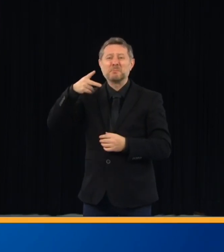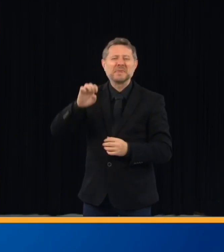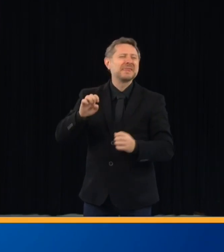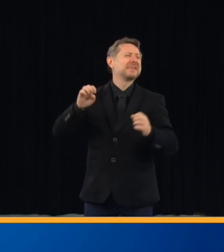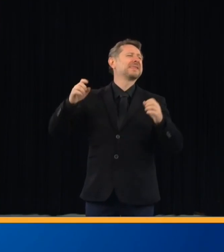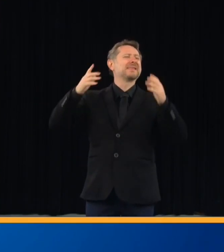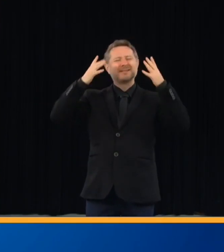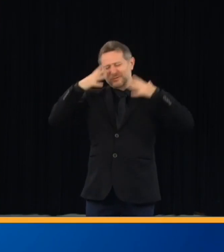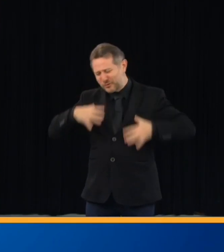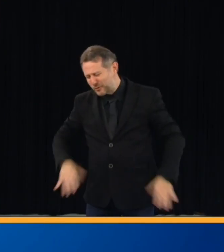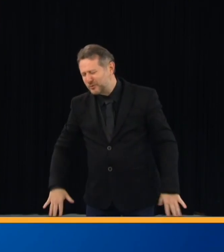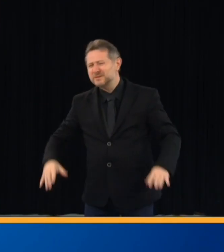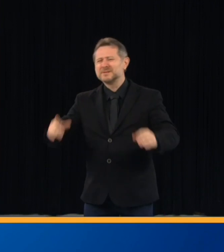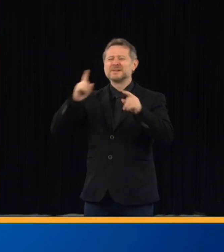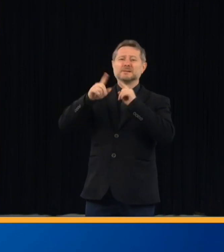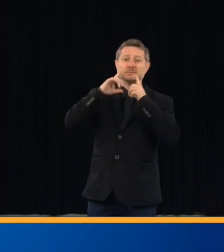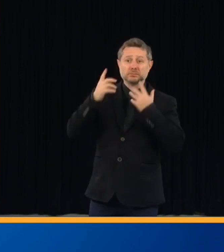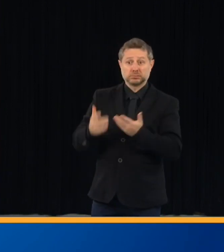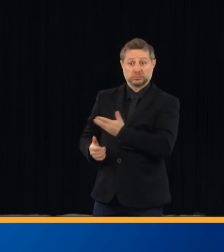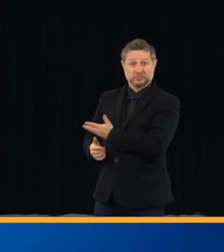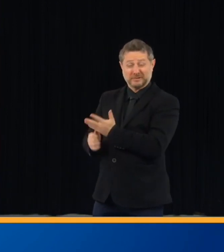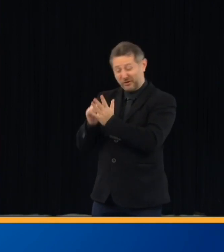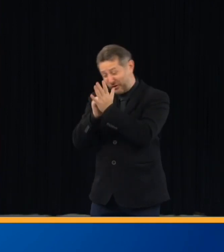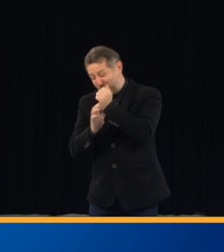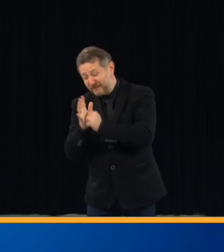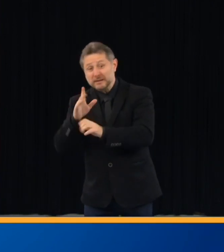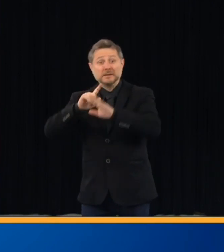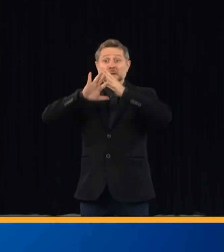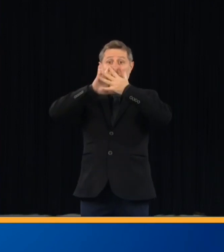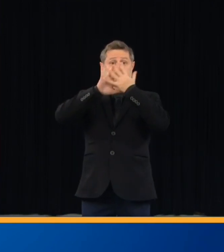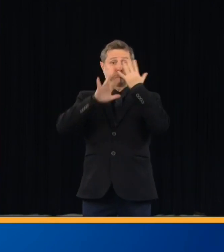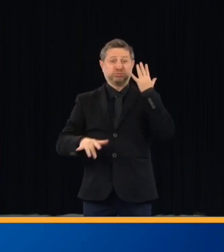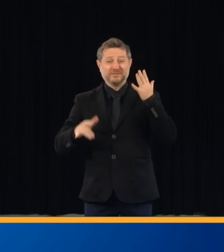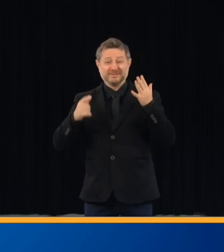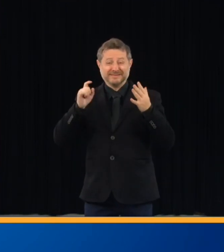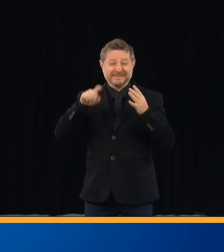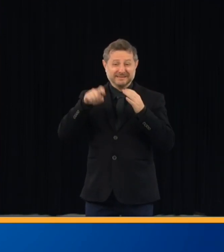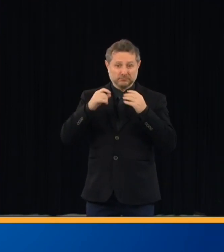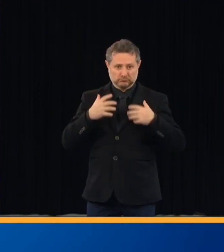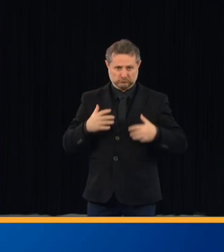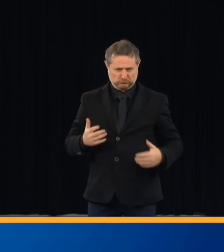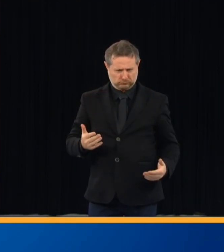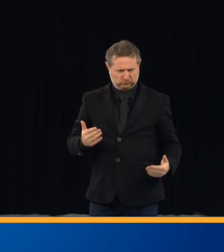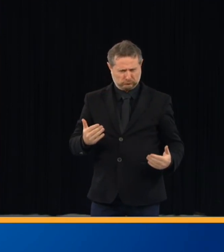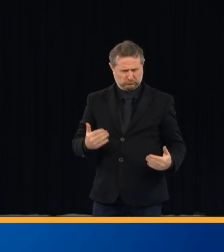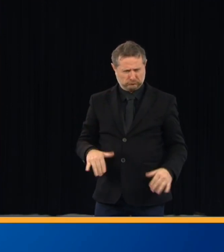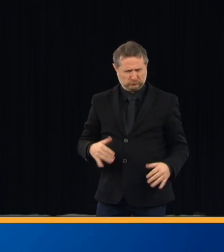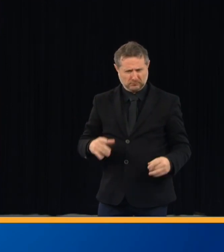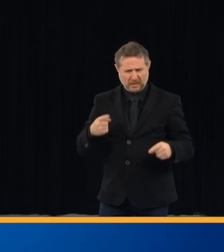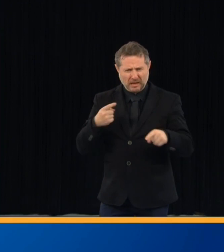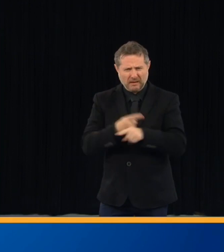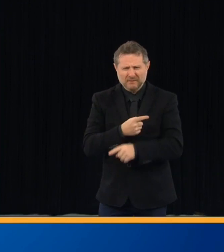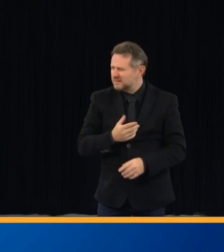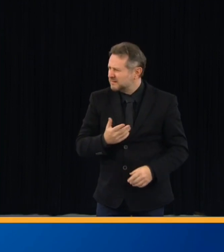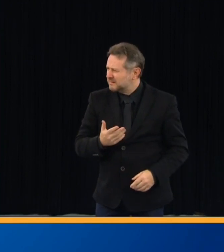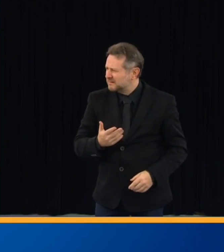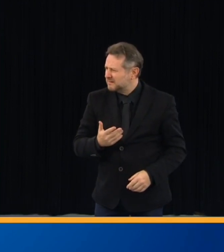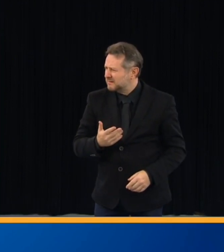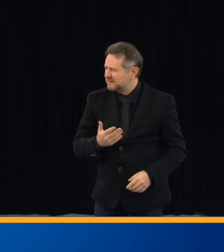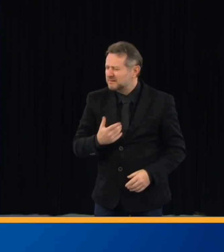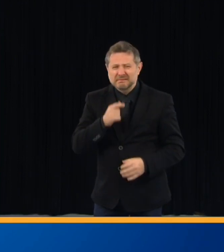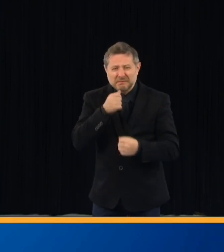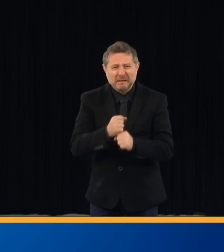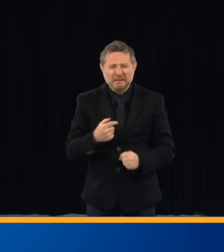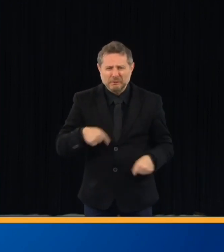the gloves are not complicated components to manufacture. The